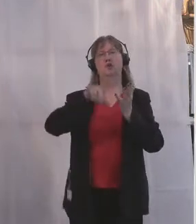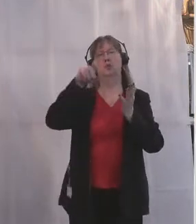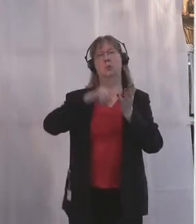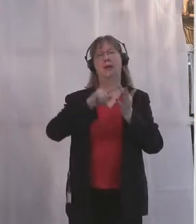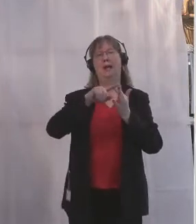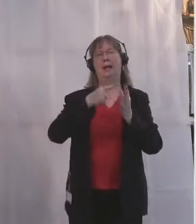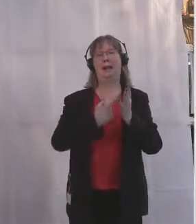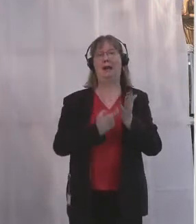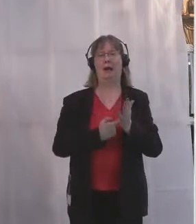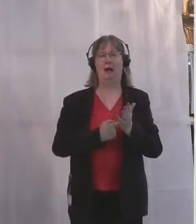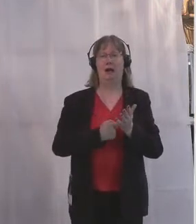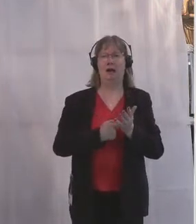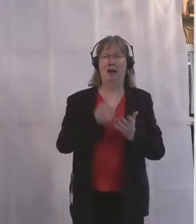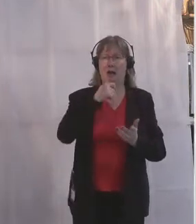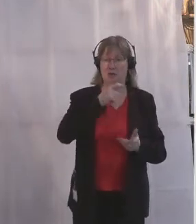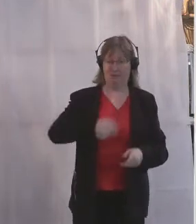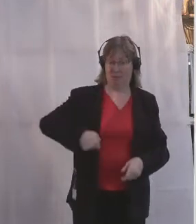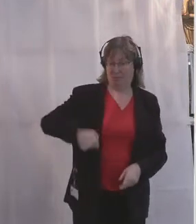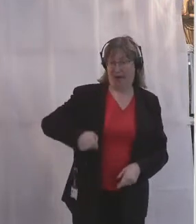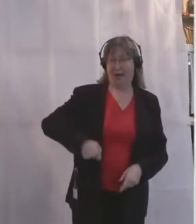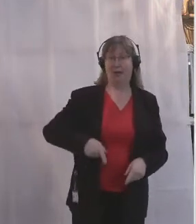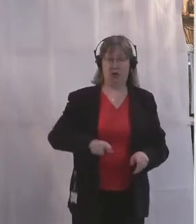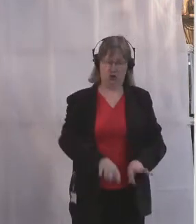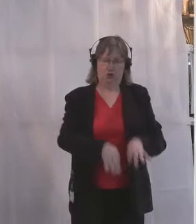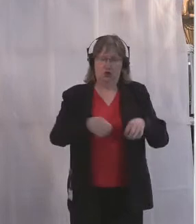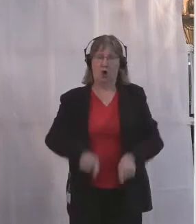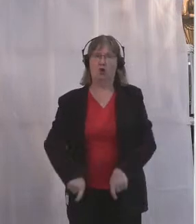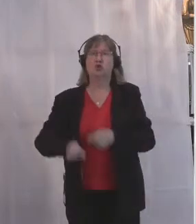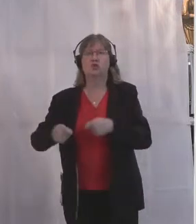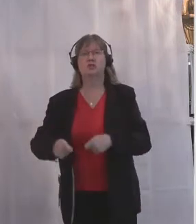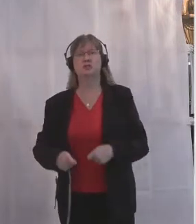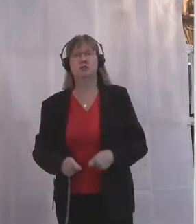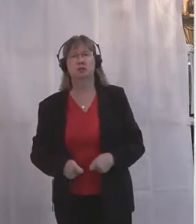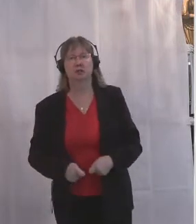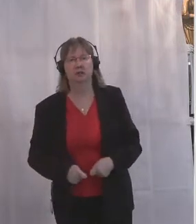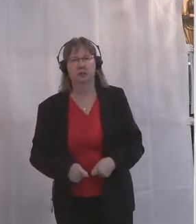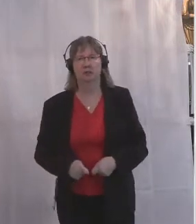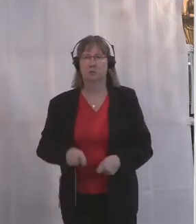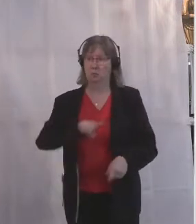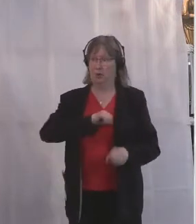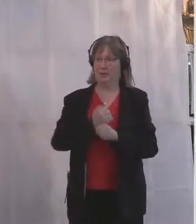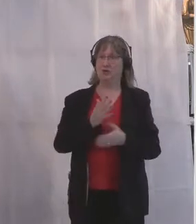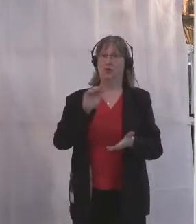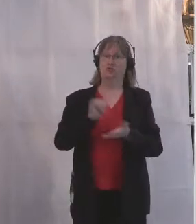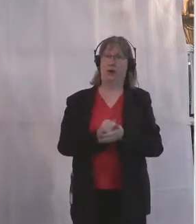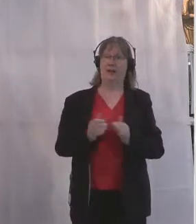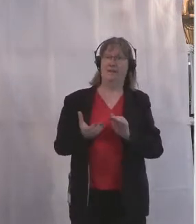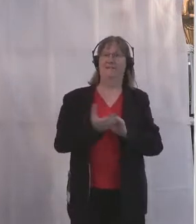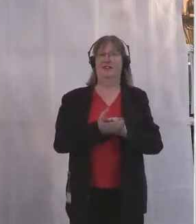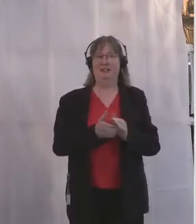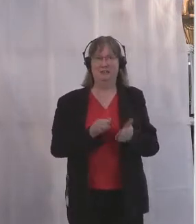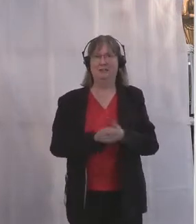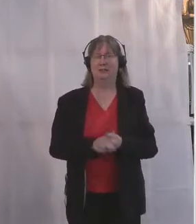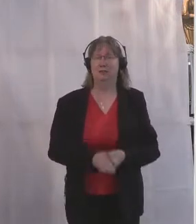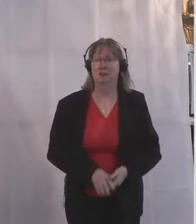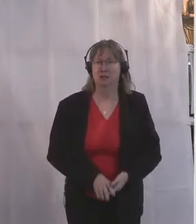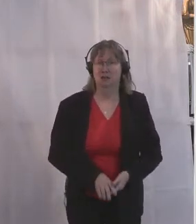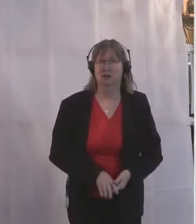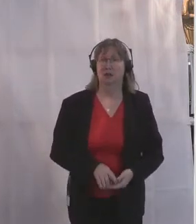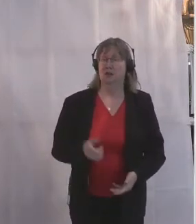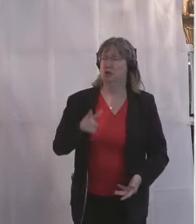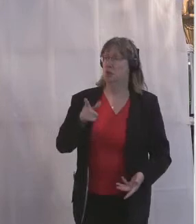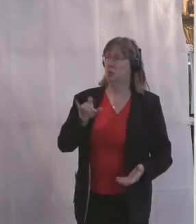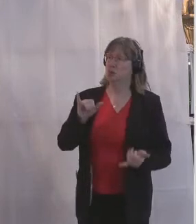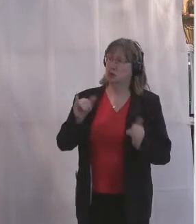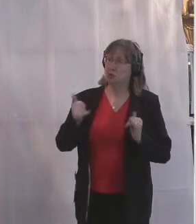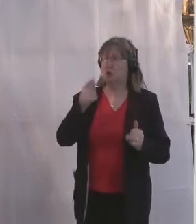to take along actually socks in my handbag just to make sure, you know, I could actually fit them on. So we've all experienced these things, and on one hand, you know, you get annoyed